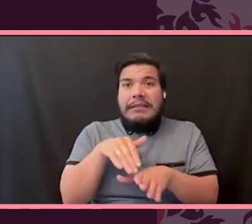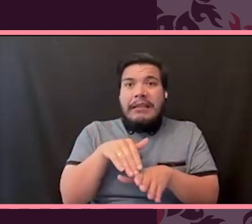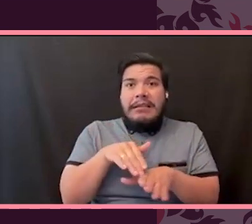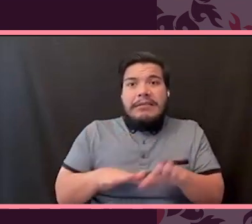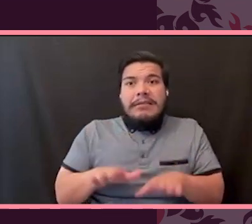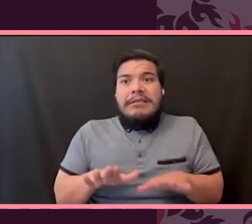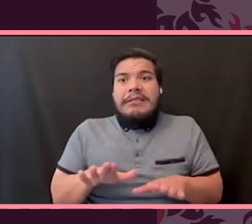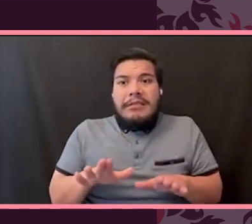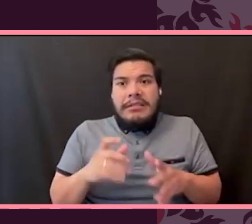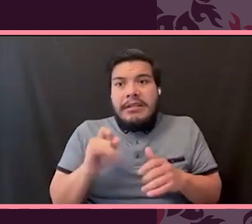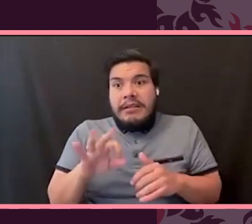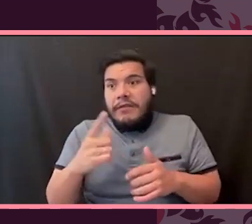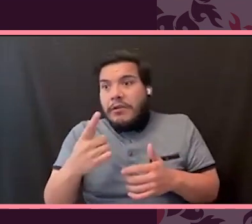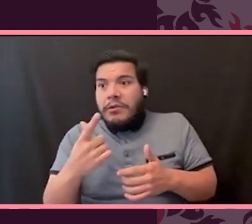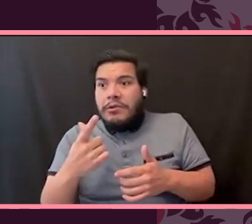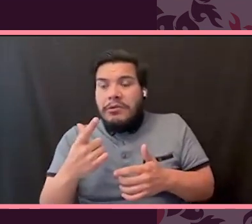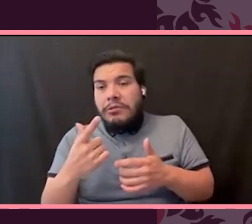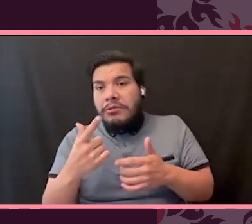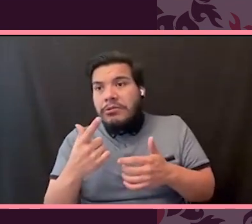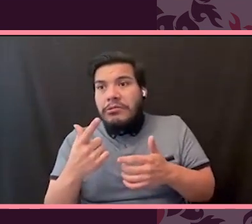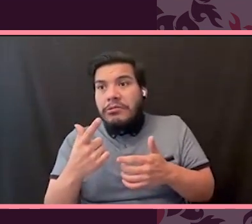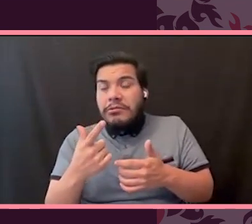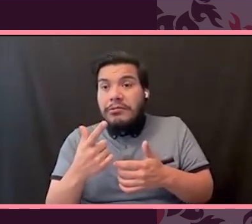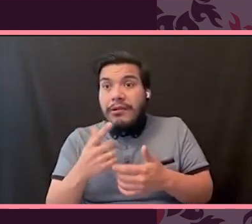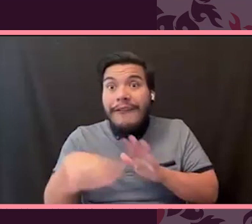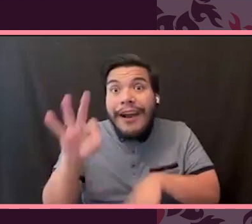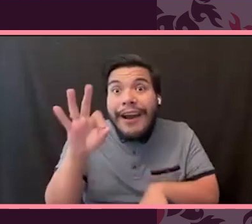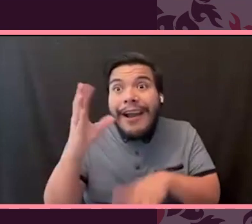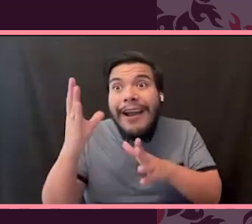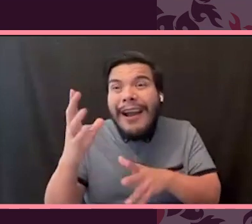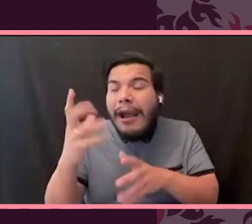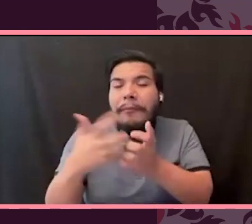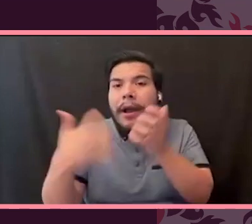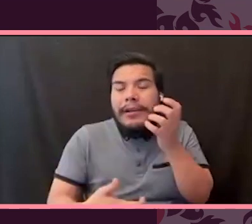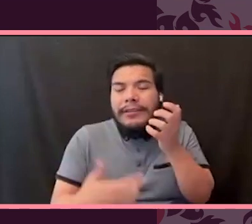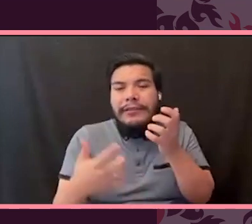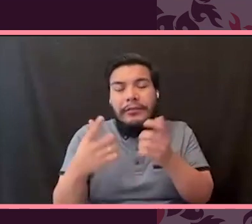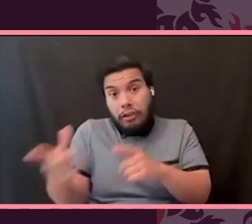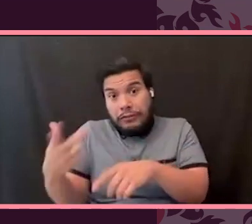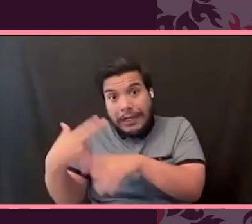into someone, they might not be the right person. They like she said, they might